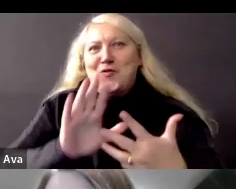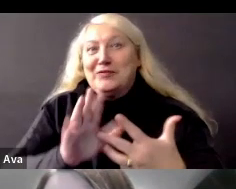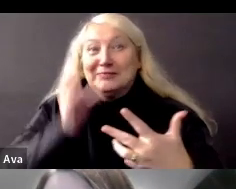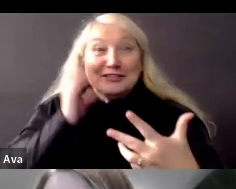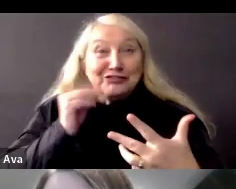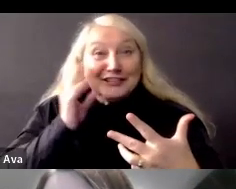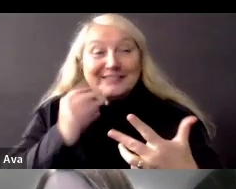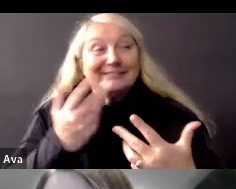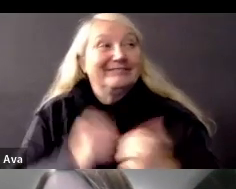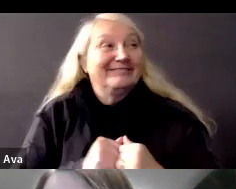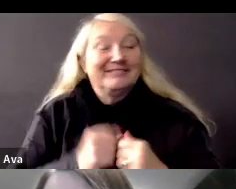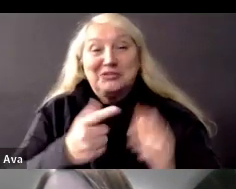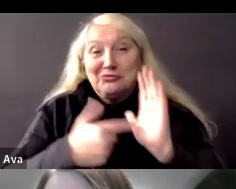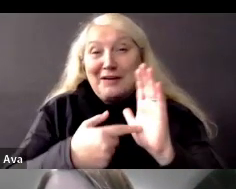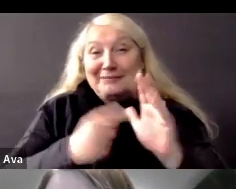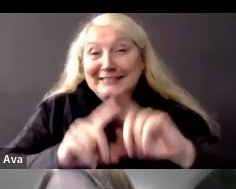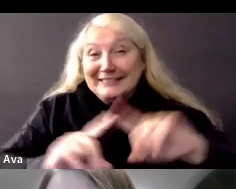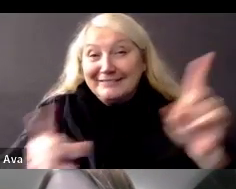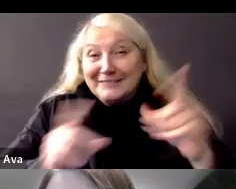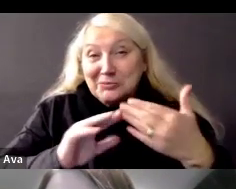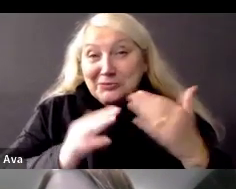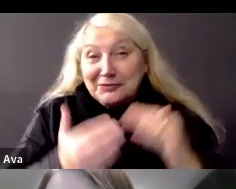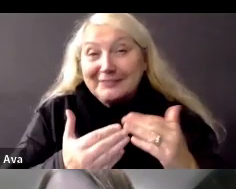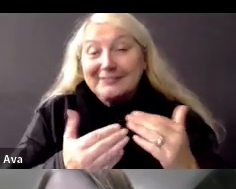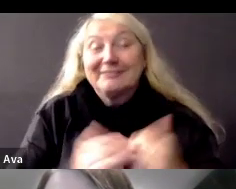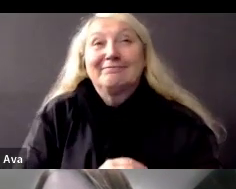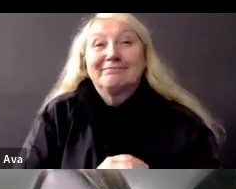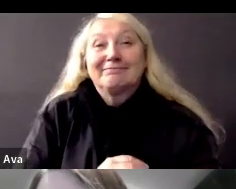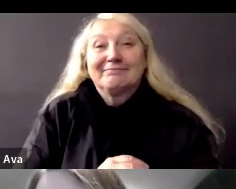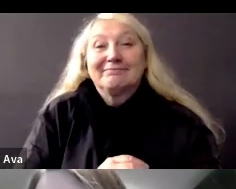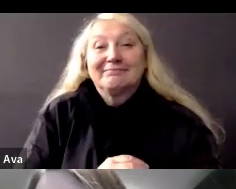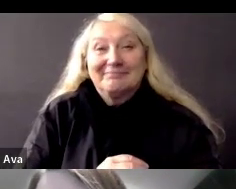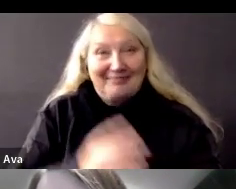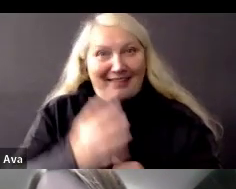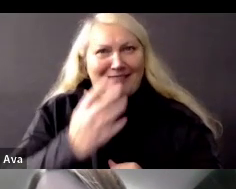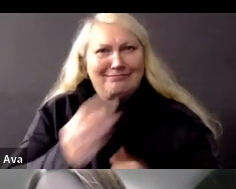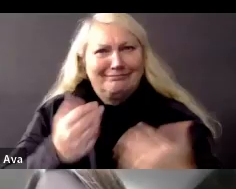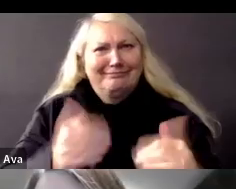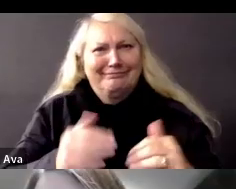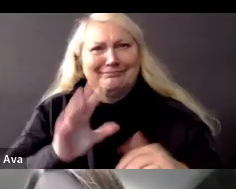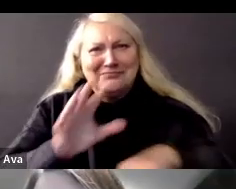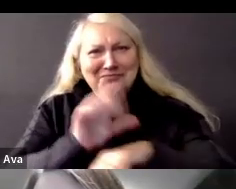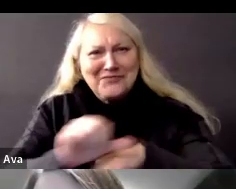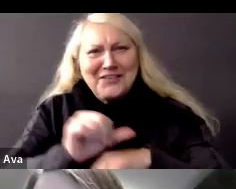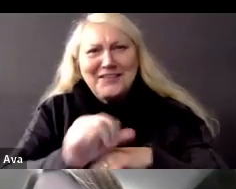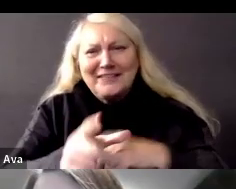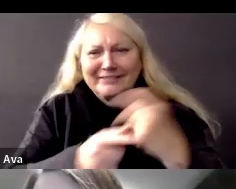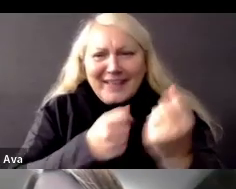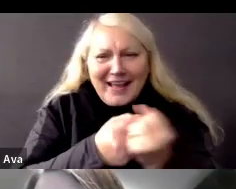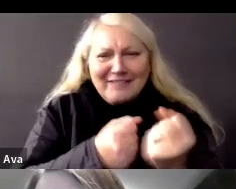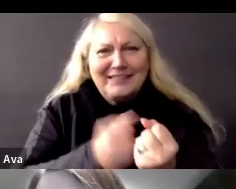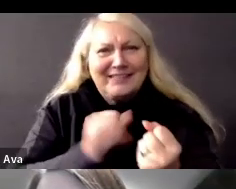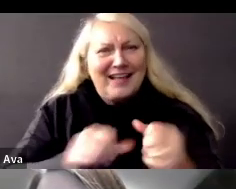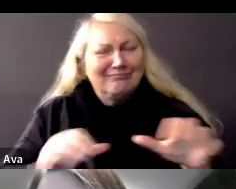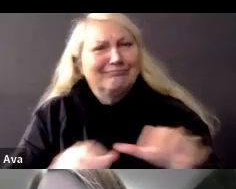different communities and work, both advocacy and other kinds of work.